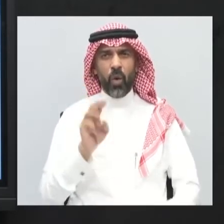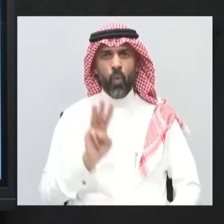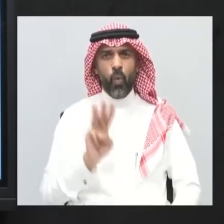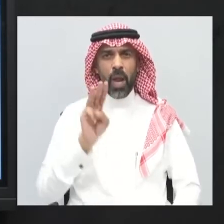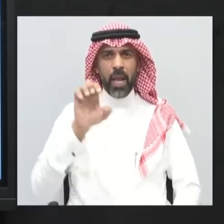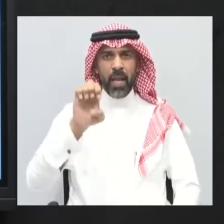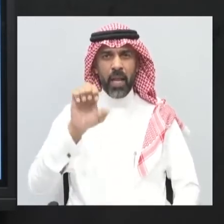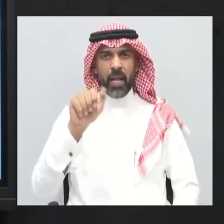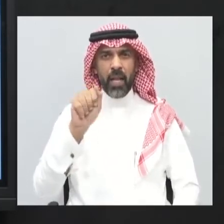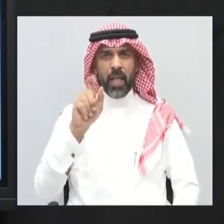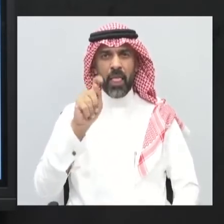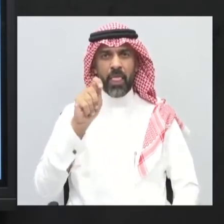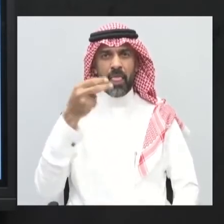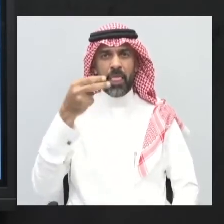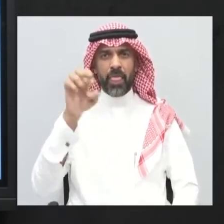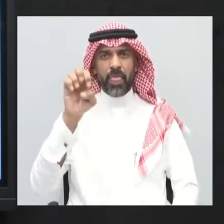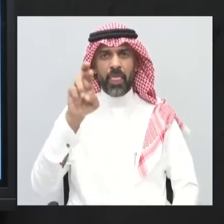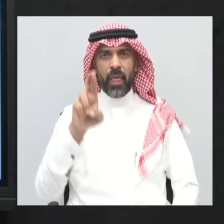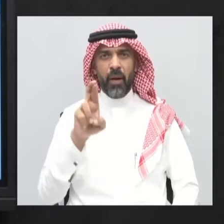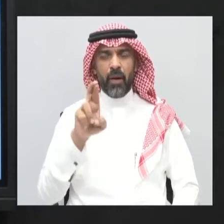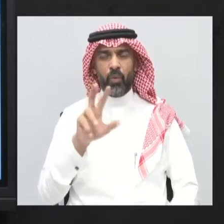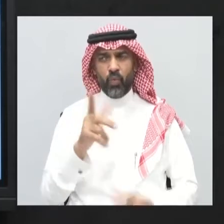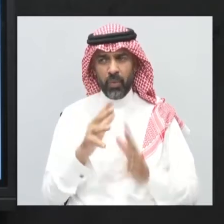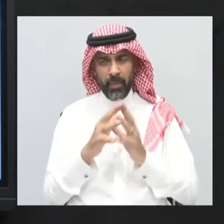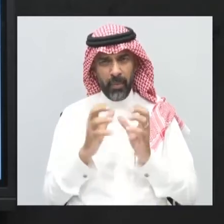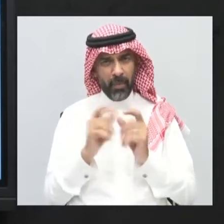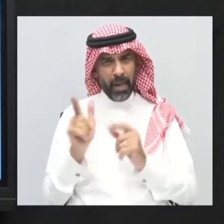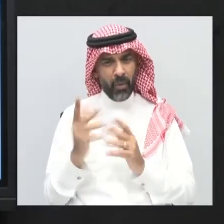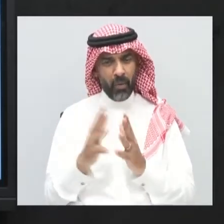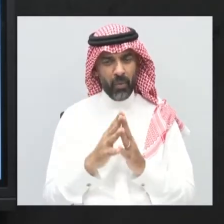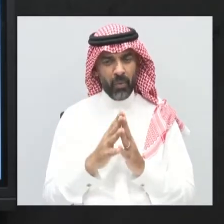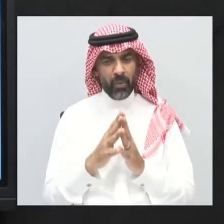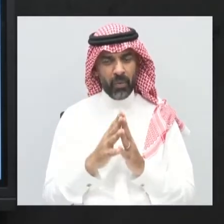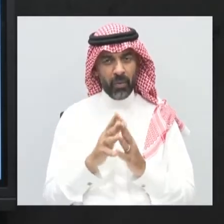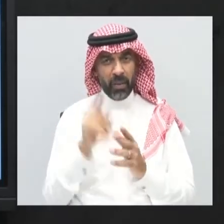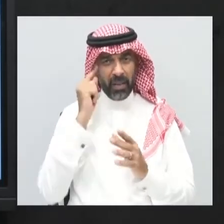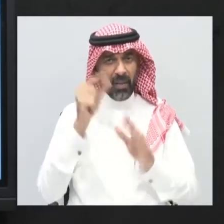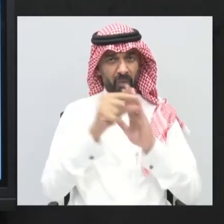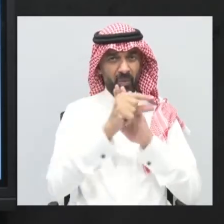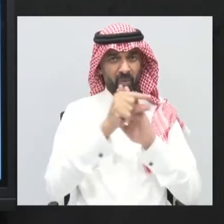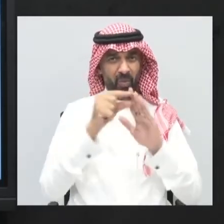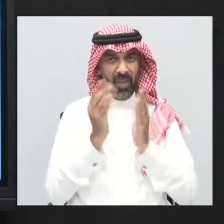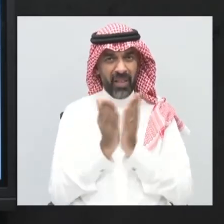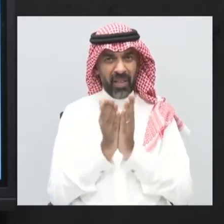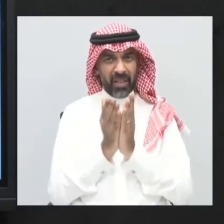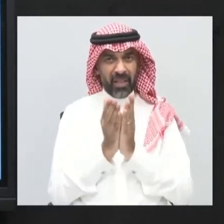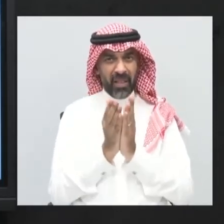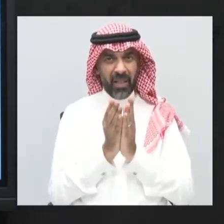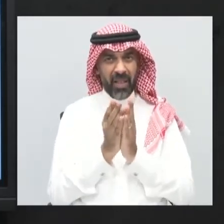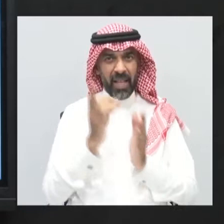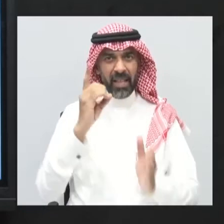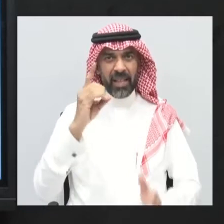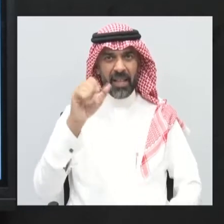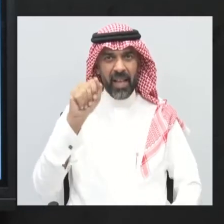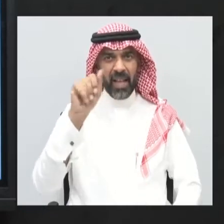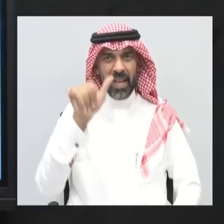what do you think the word means? What's the name of our unit? Days and weather.